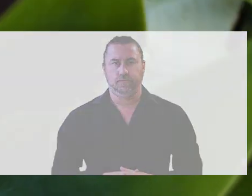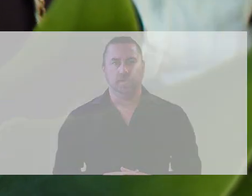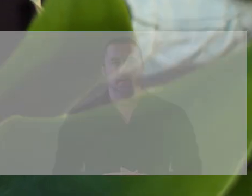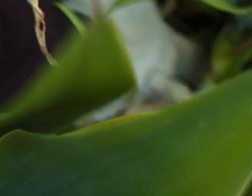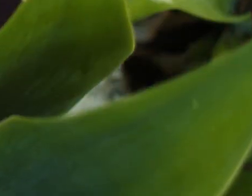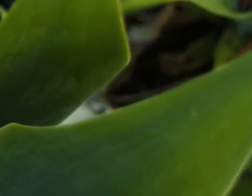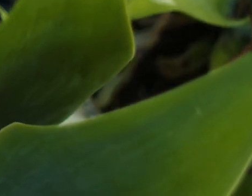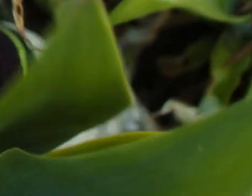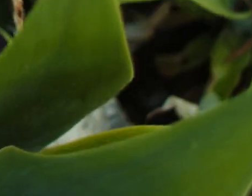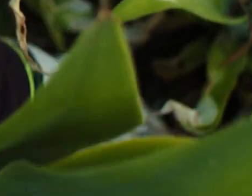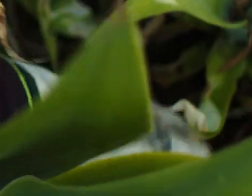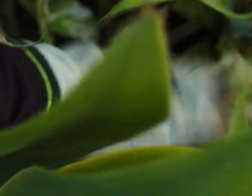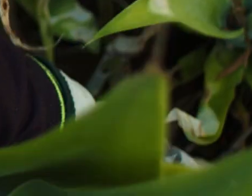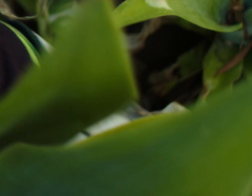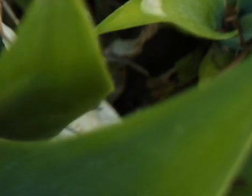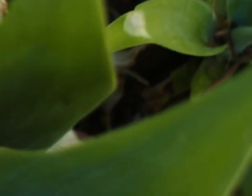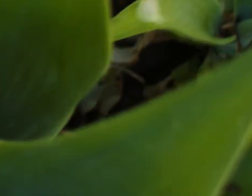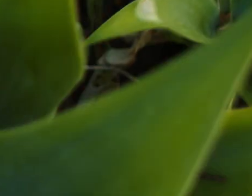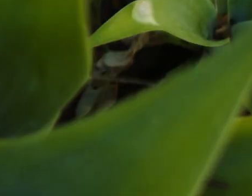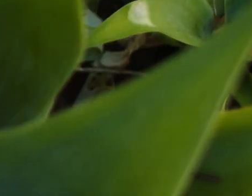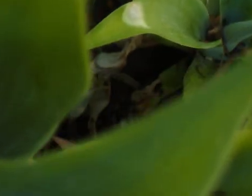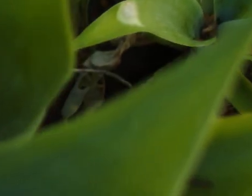leather gardening gloves tidies up a plant bed.